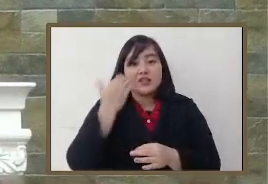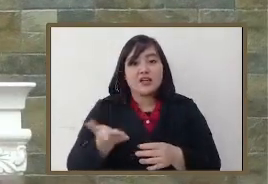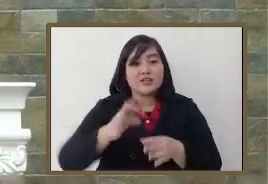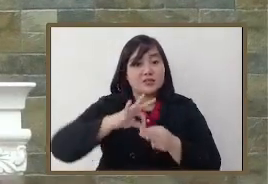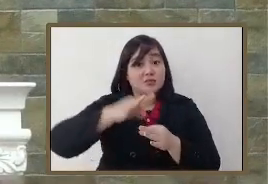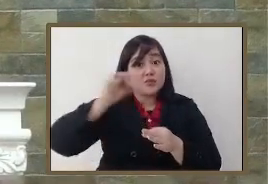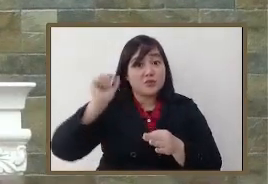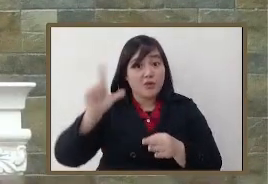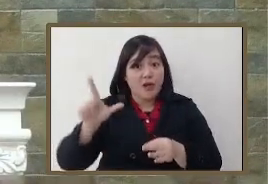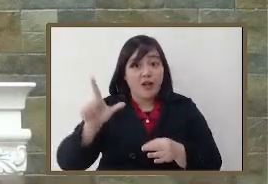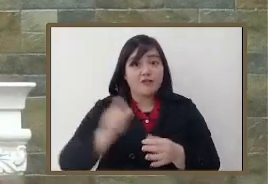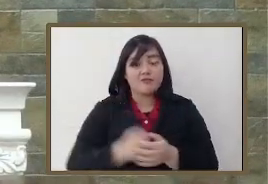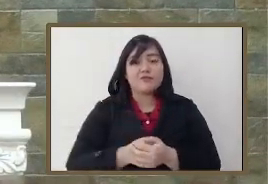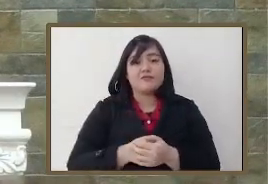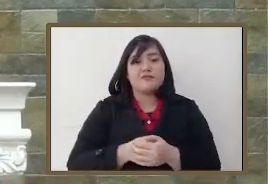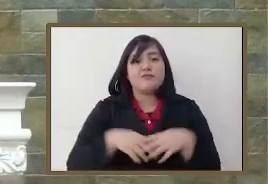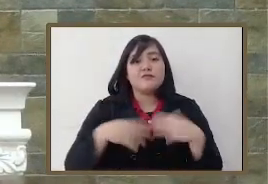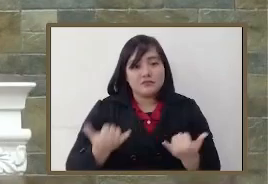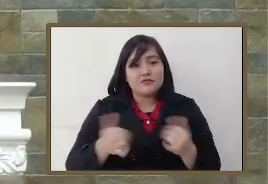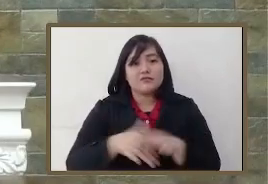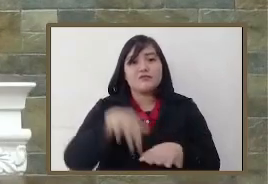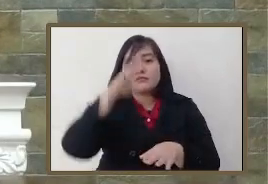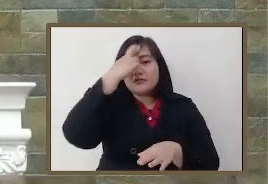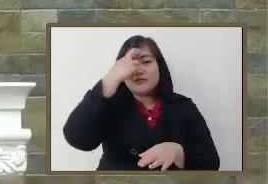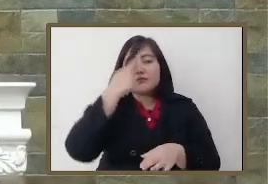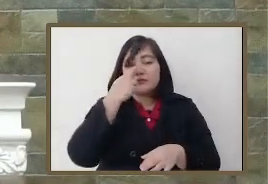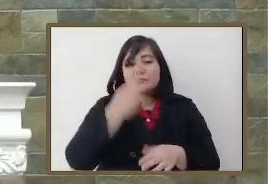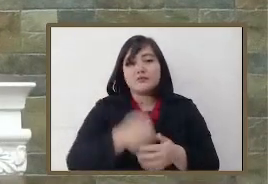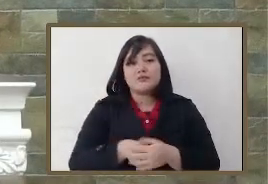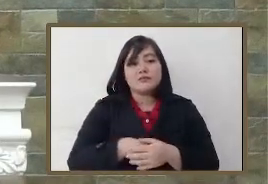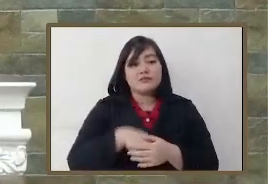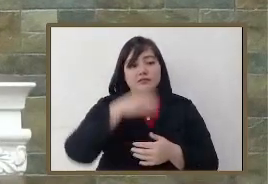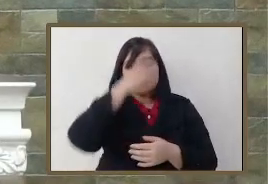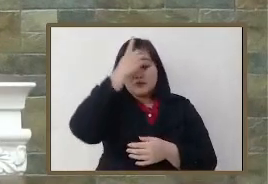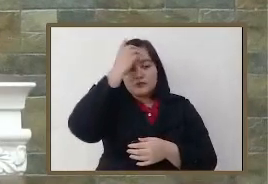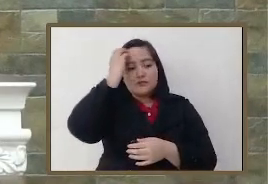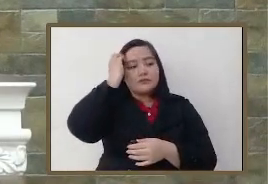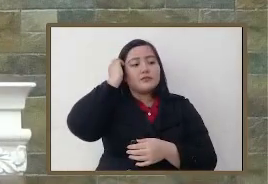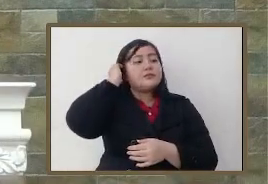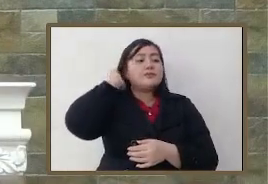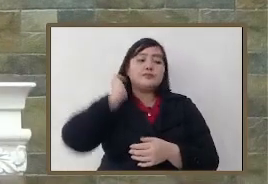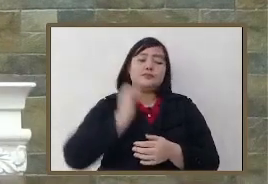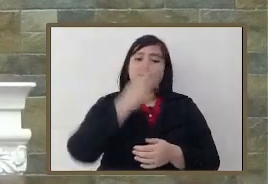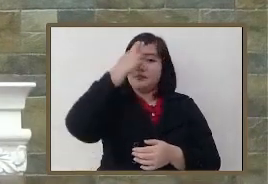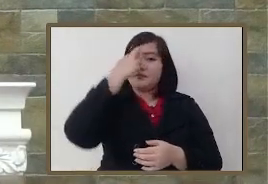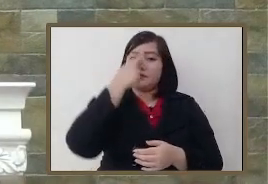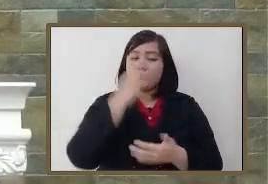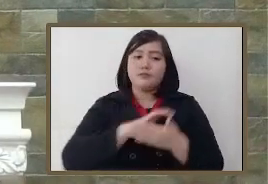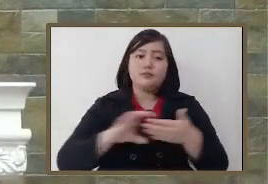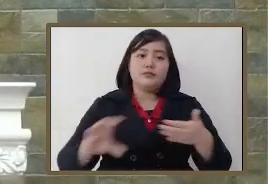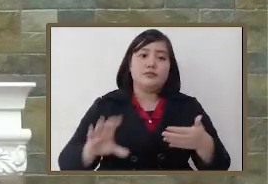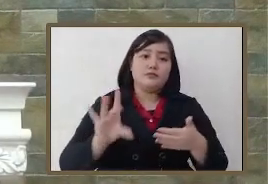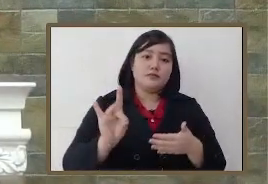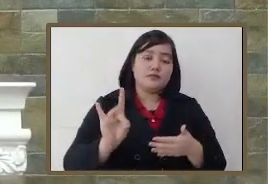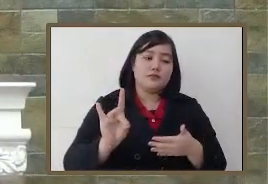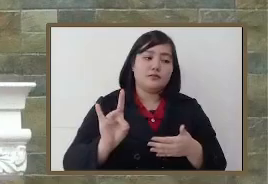Now, let's go to the book of Romans. Alright? Saglitan lamang po natin ito, mga kapatid. Romans chapter